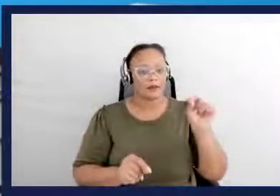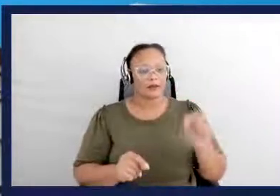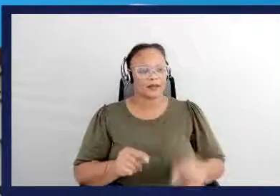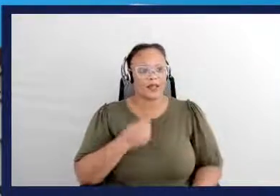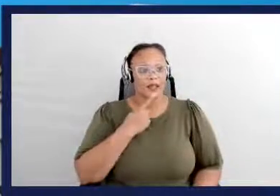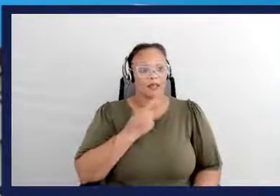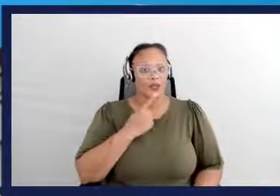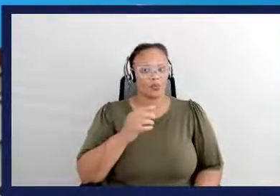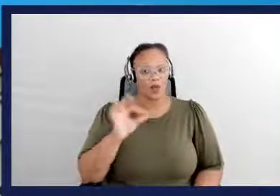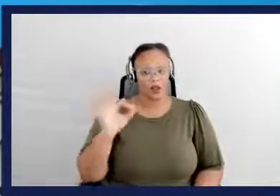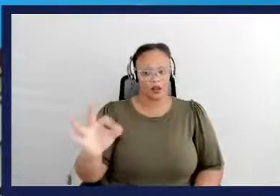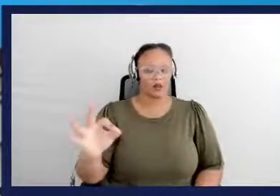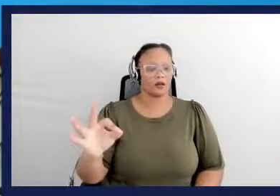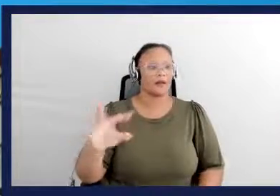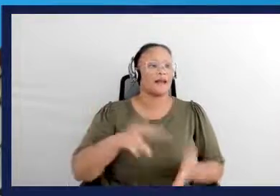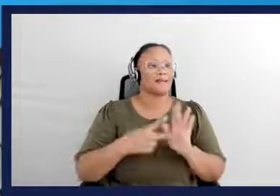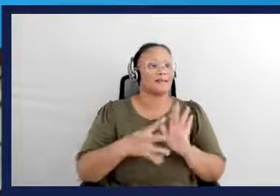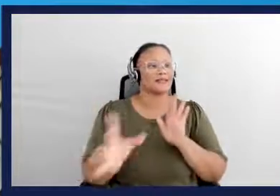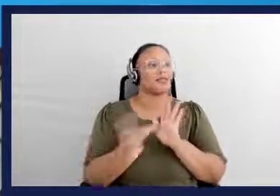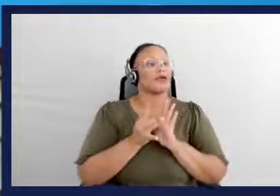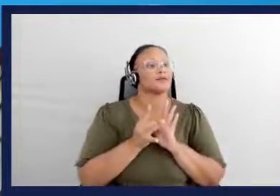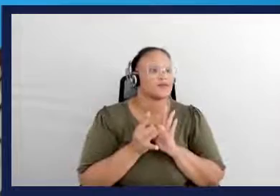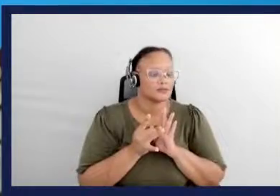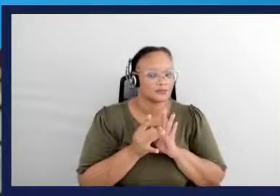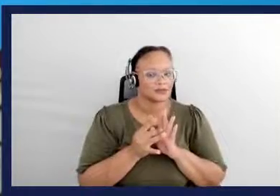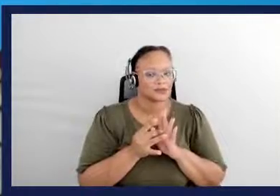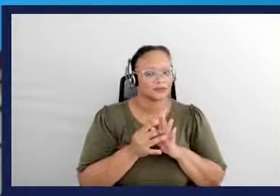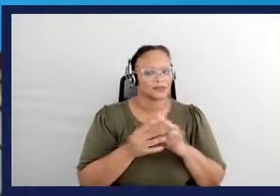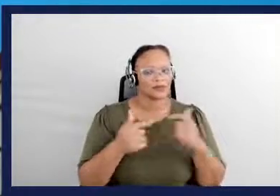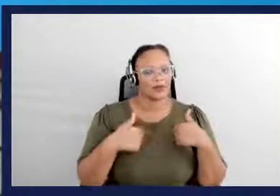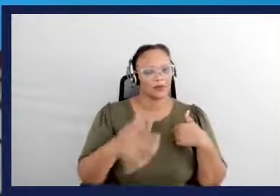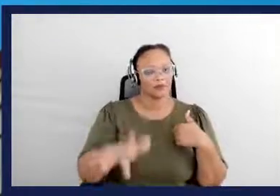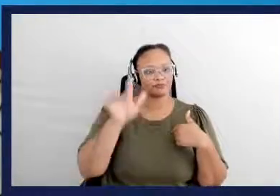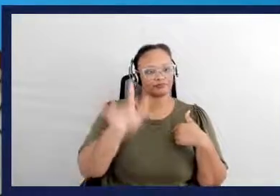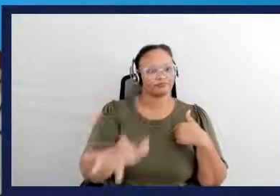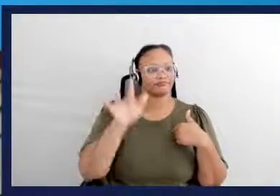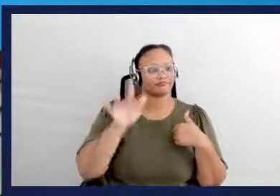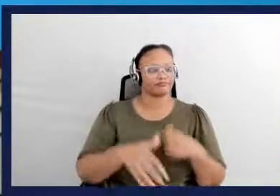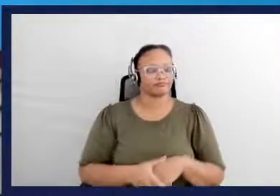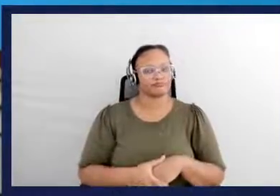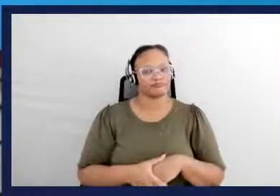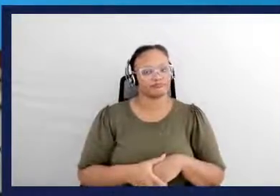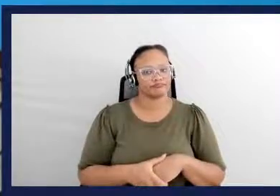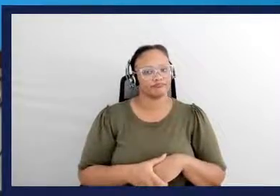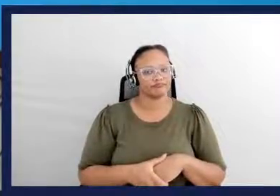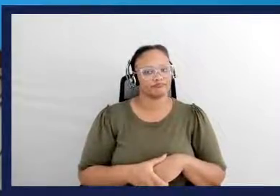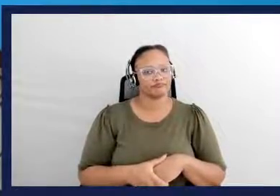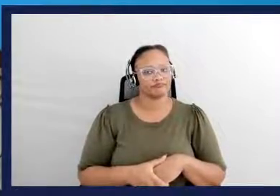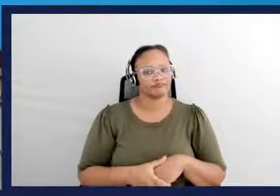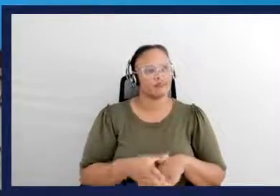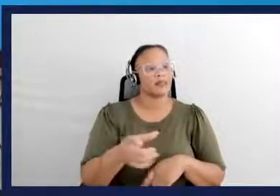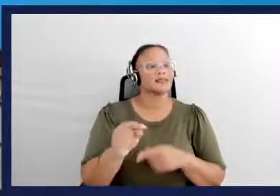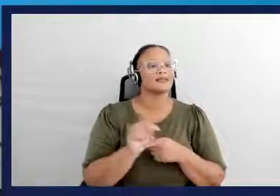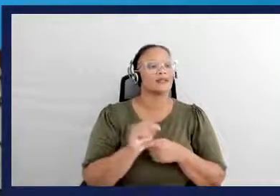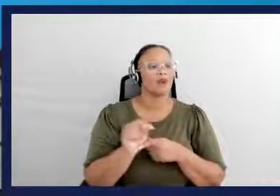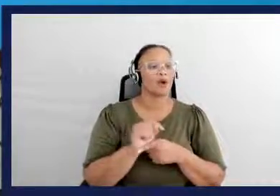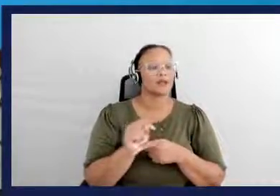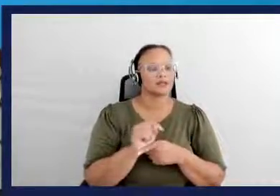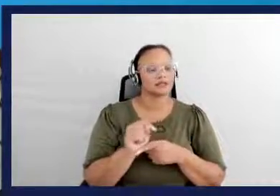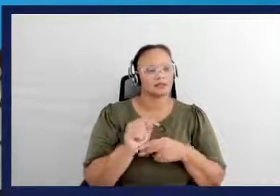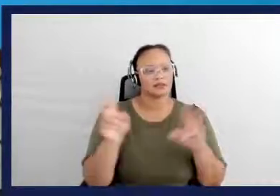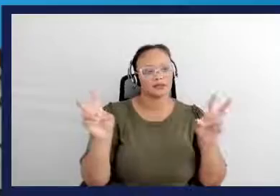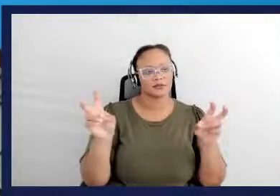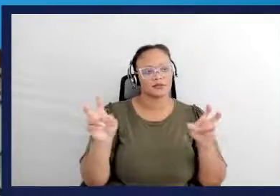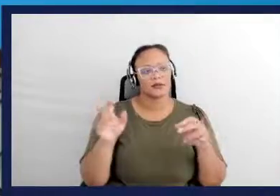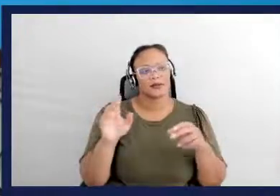selection. So I'm going to go ahead and hit the select, and it allows us to progress. And here's one of our training ballots. So it's our, what we call our famous